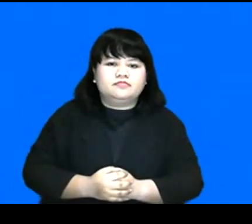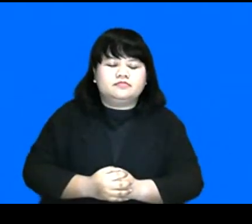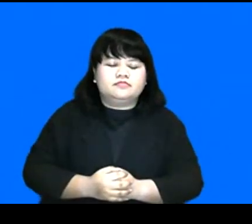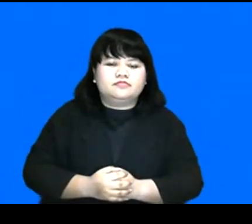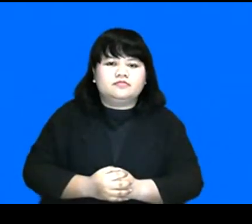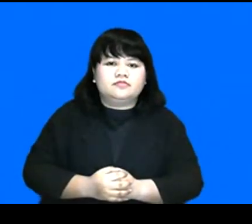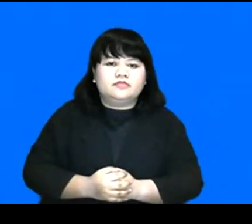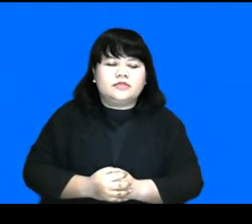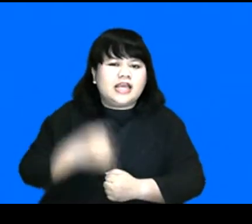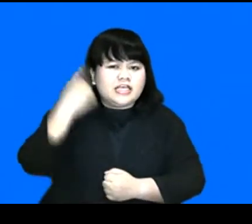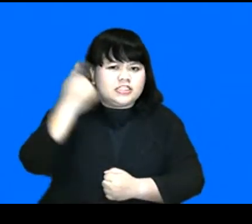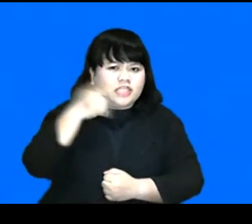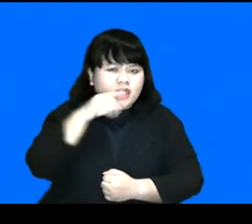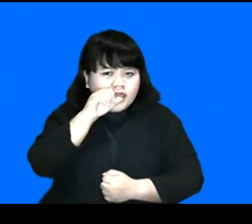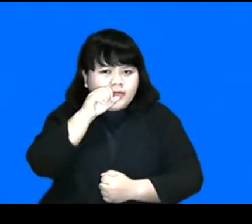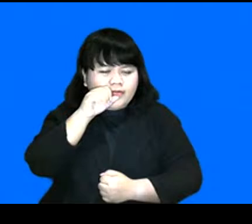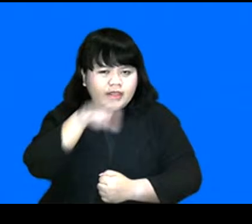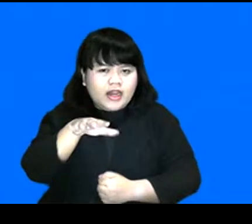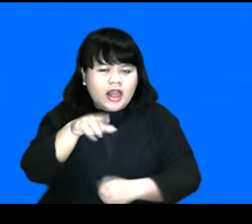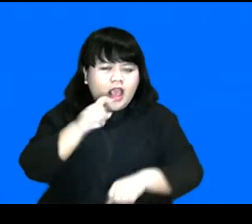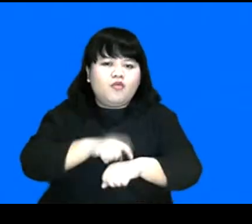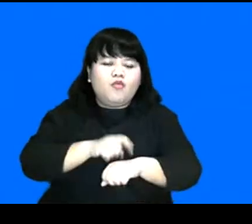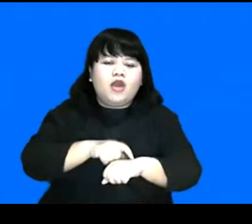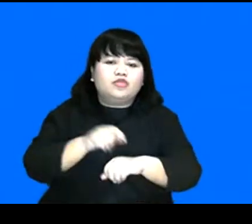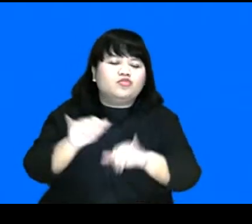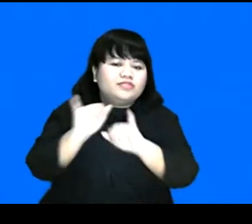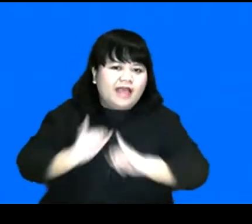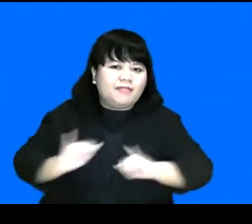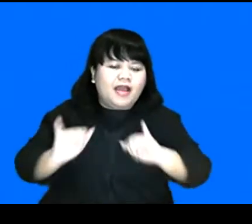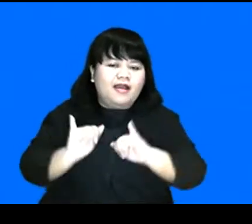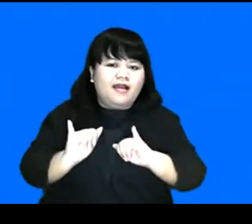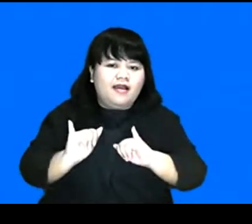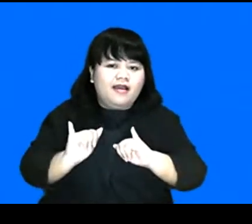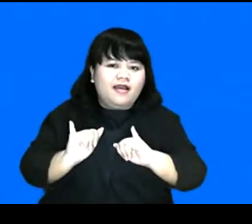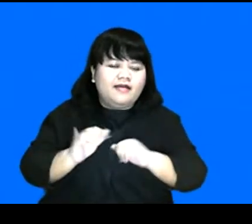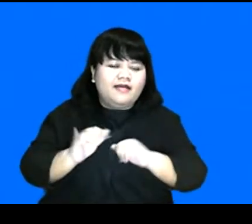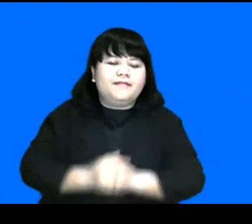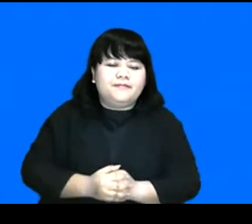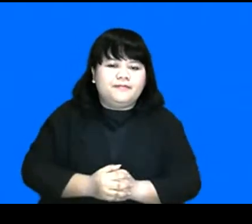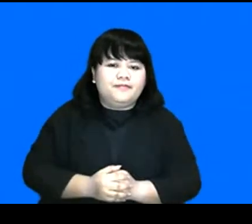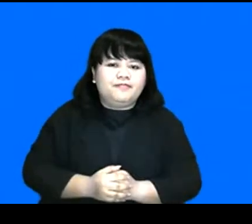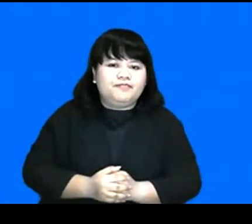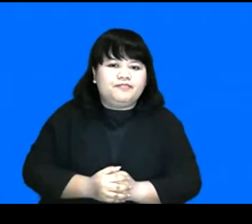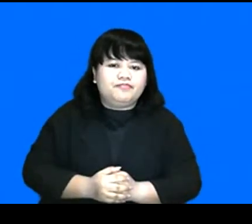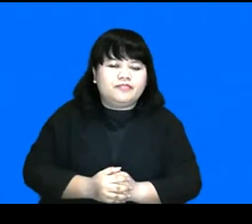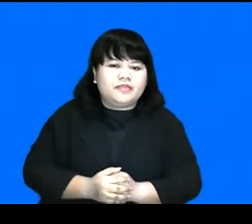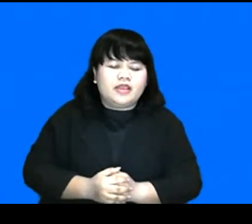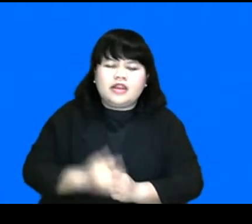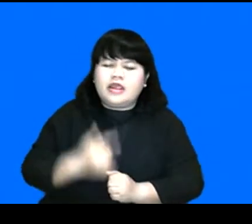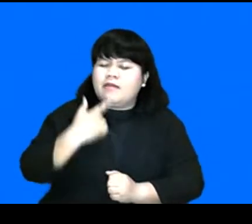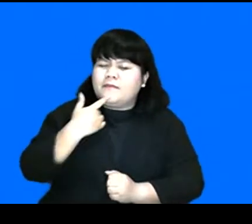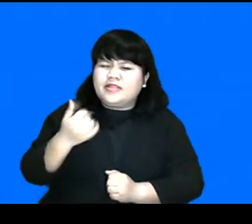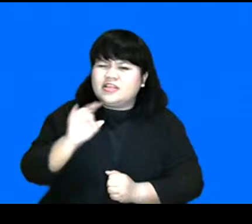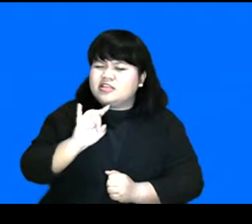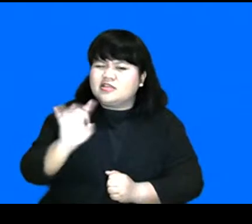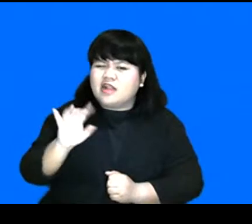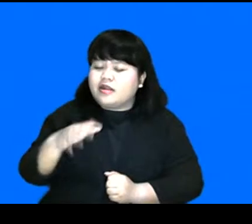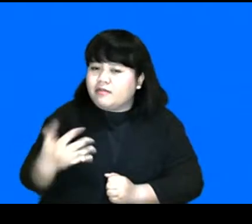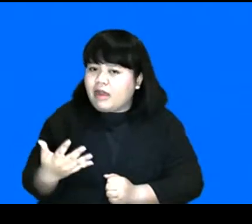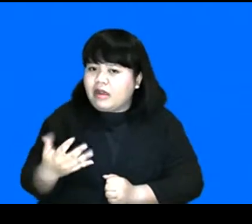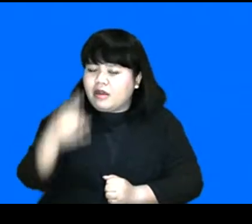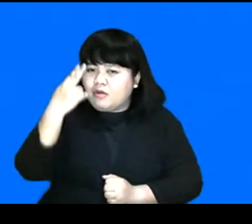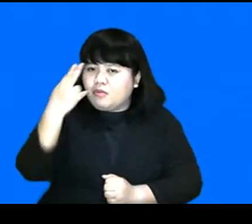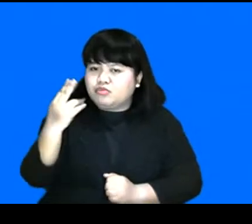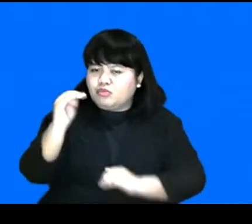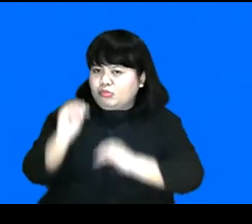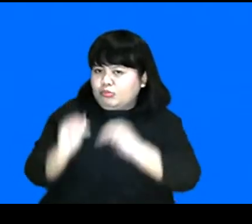a backdrop unto it. No, there's an important thing that should be taken into consideration, which